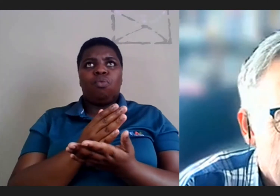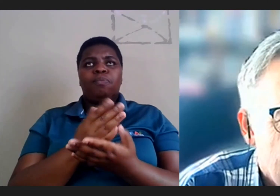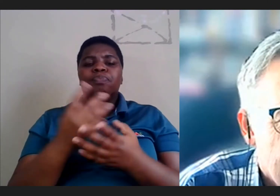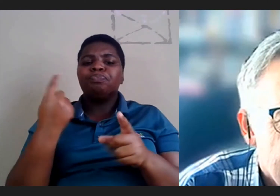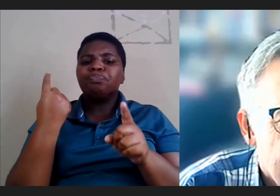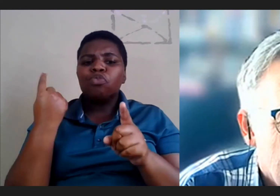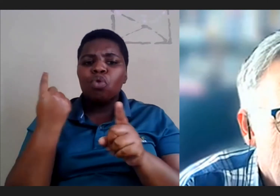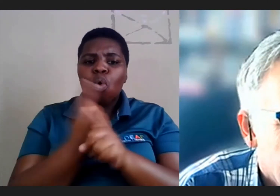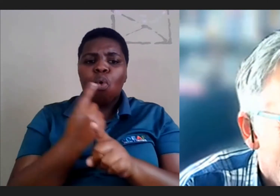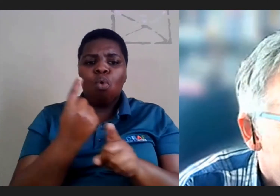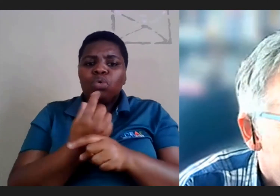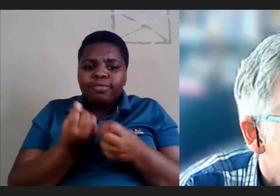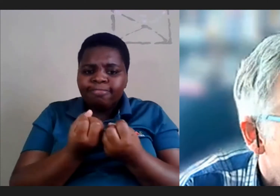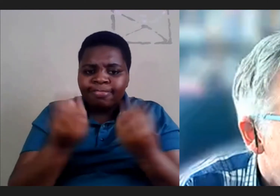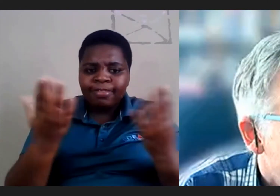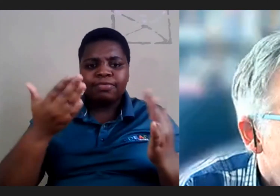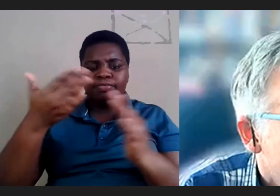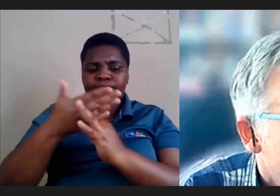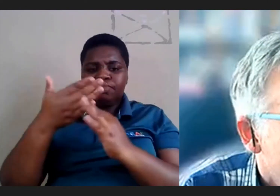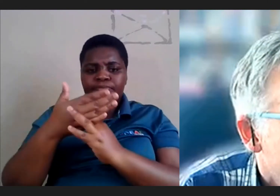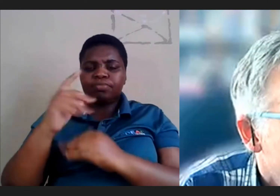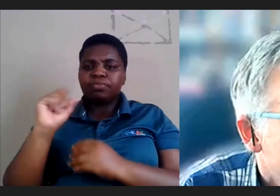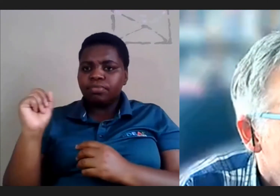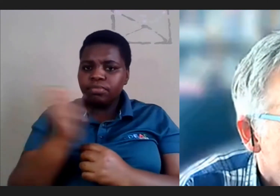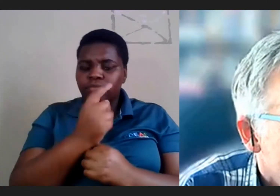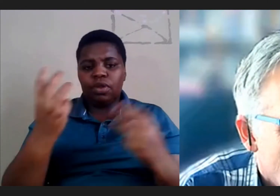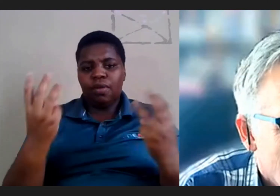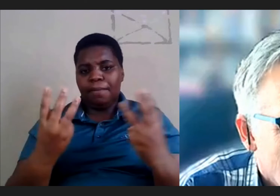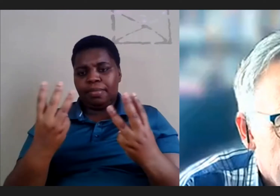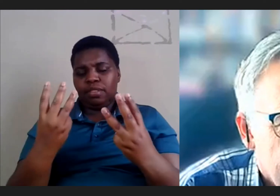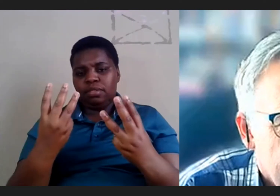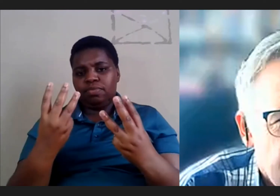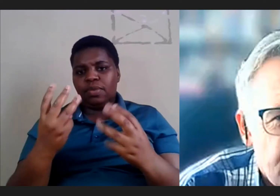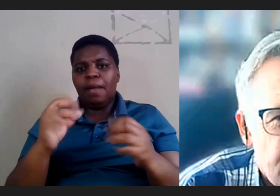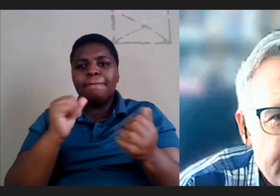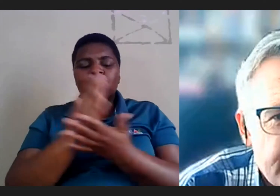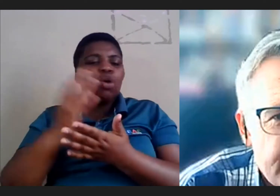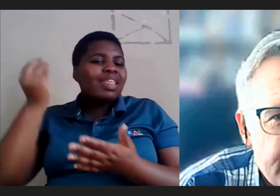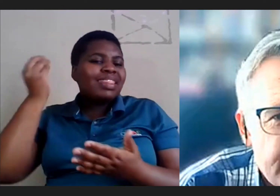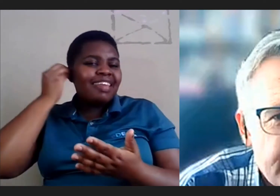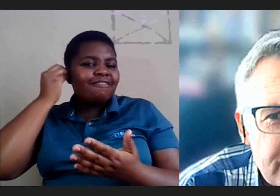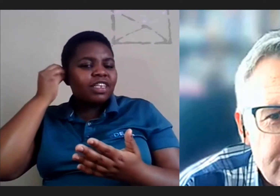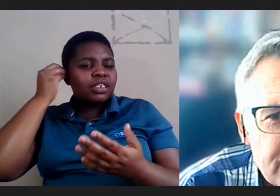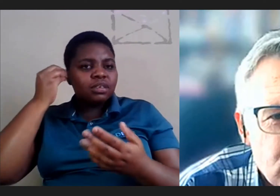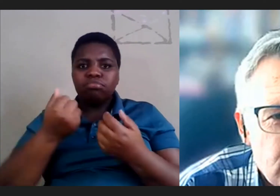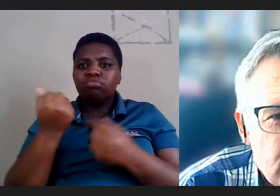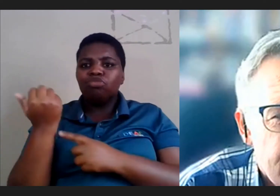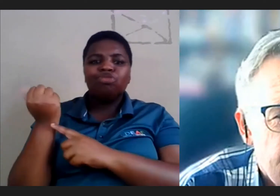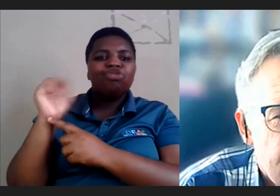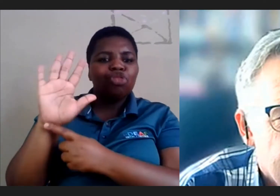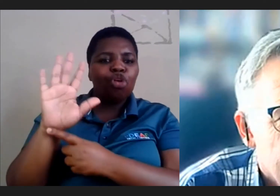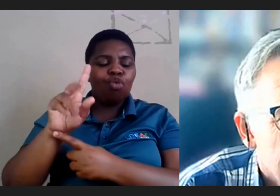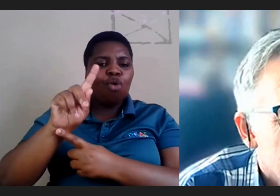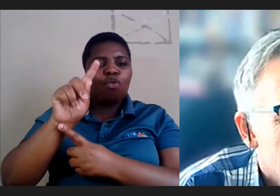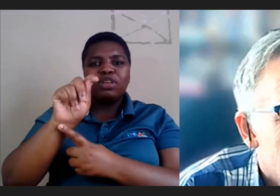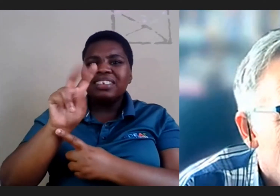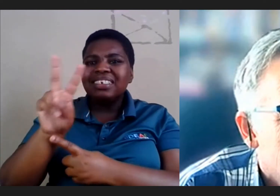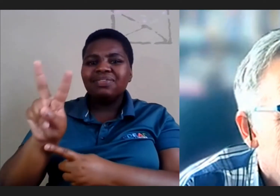captioning, okay, closed captioning freely available on televisions. It seems that television was